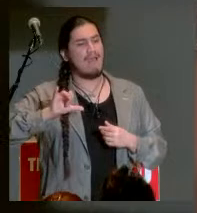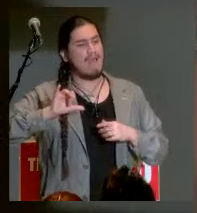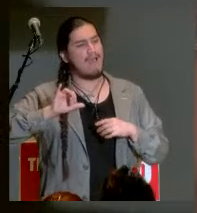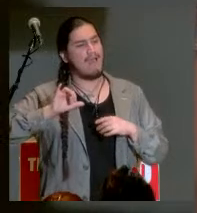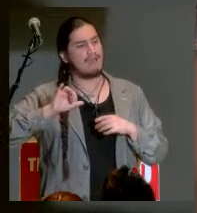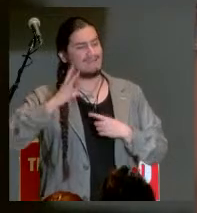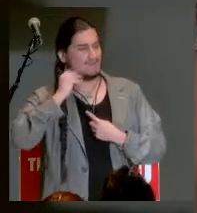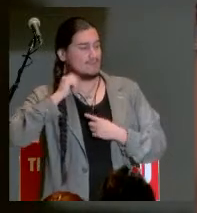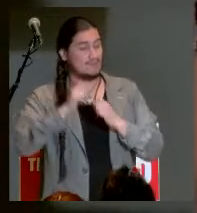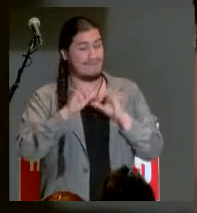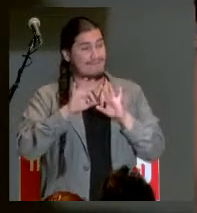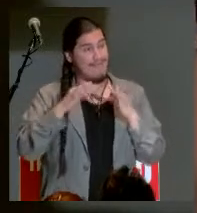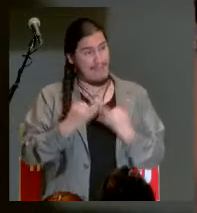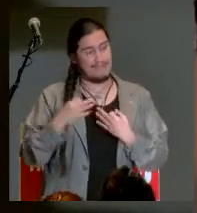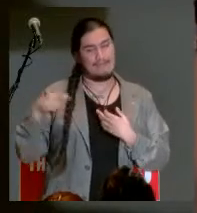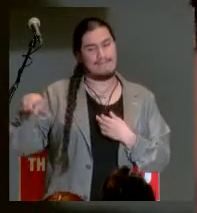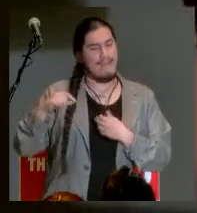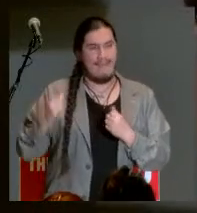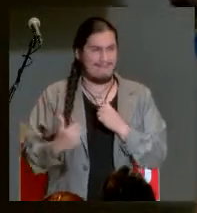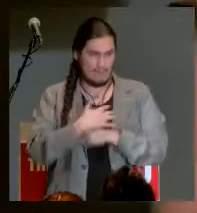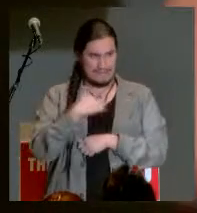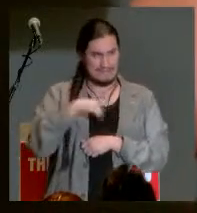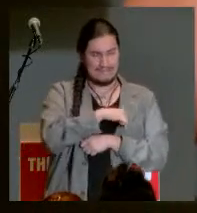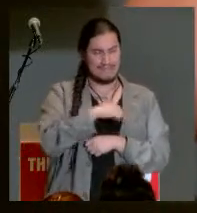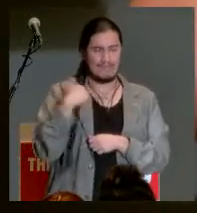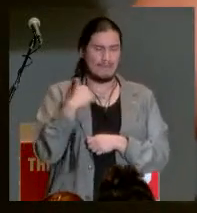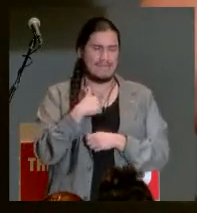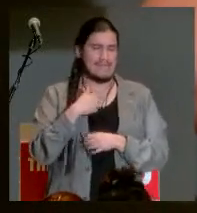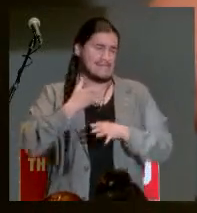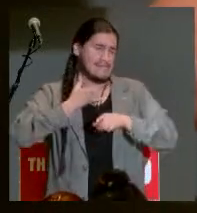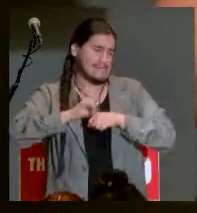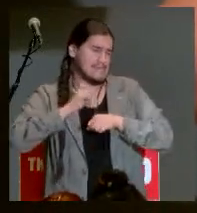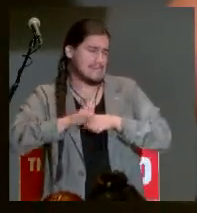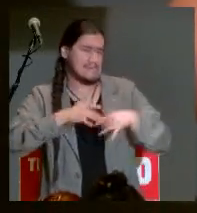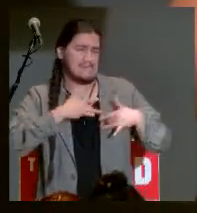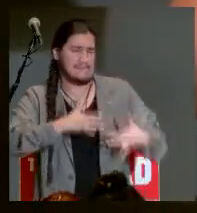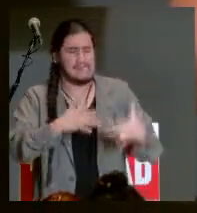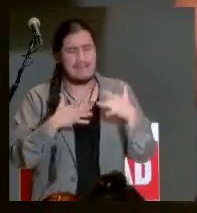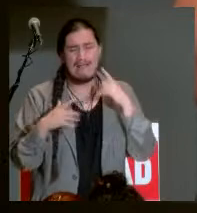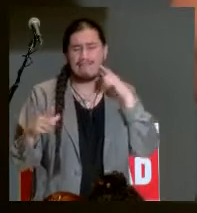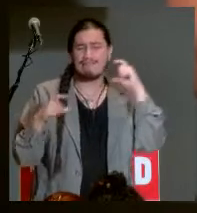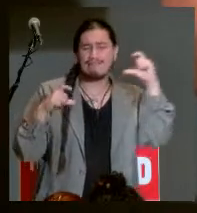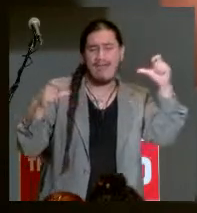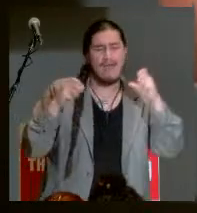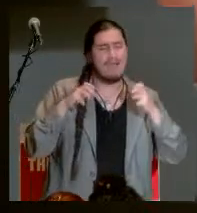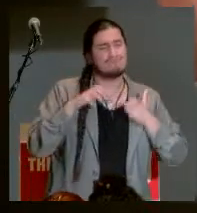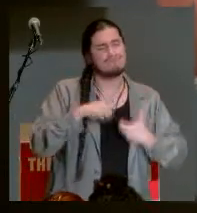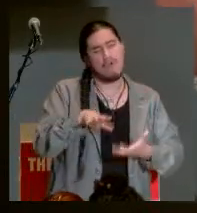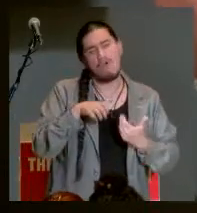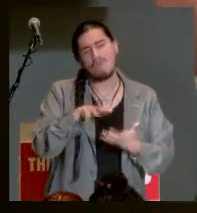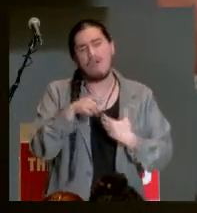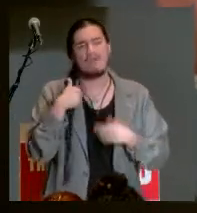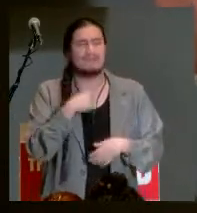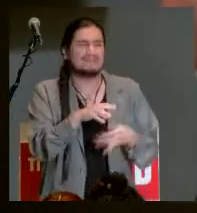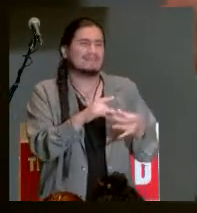family influences me. We were like cussers and loud talkers, and we'd say stuff like,